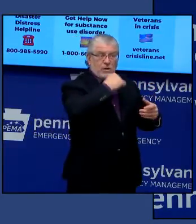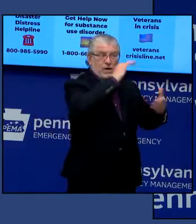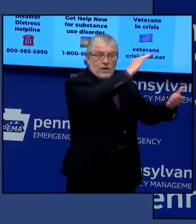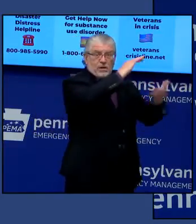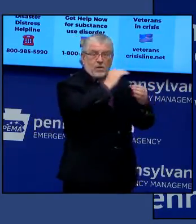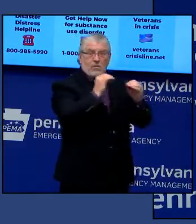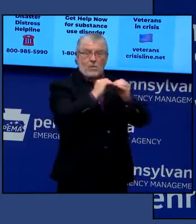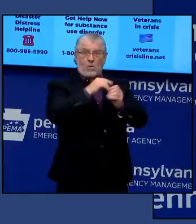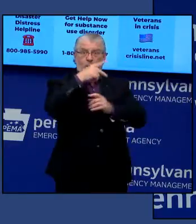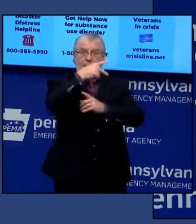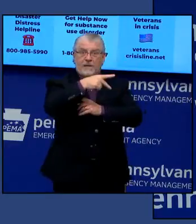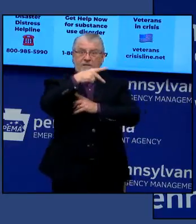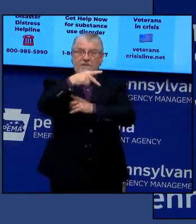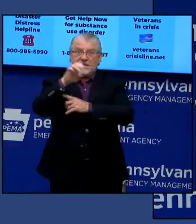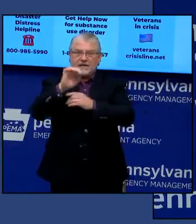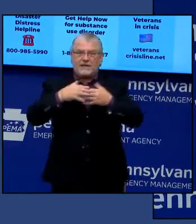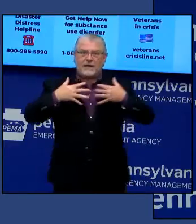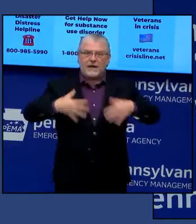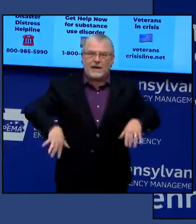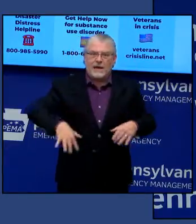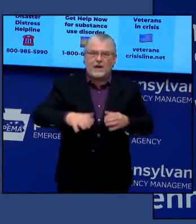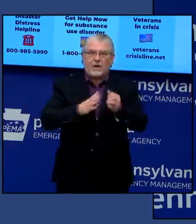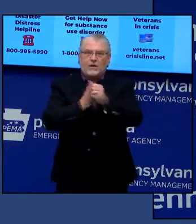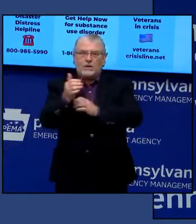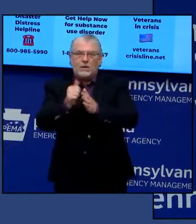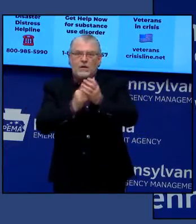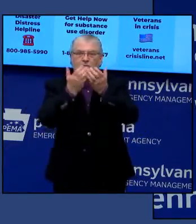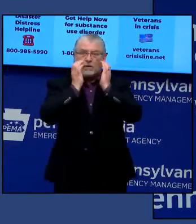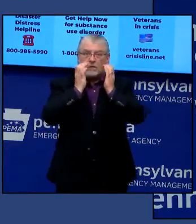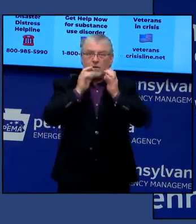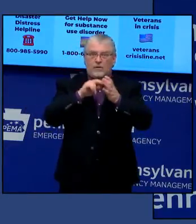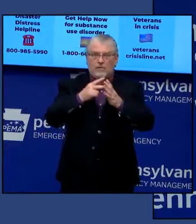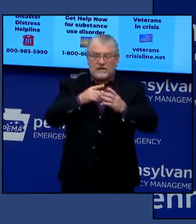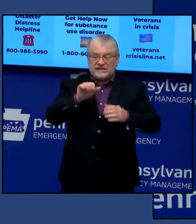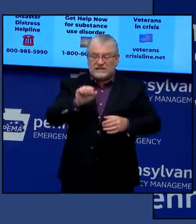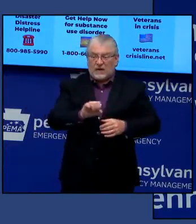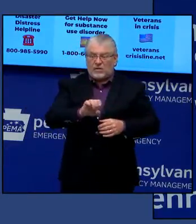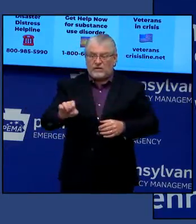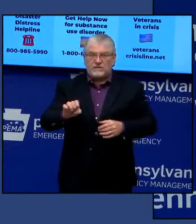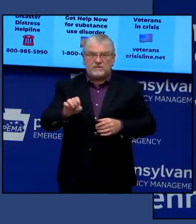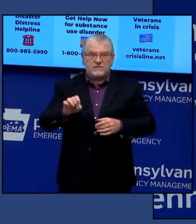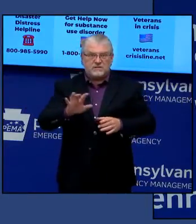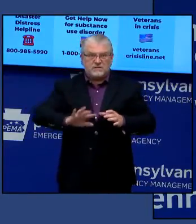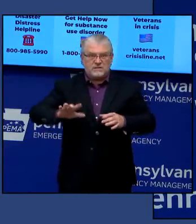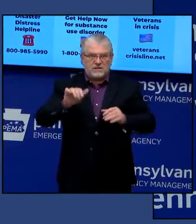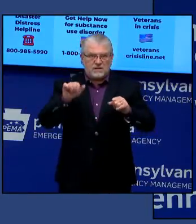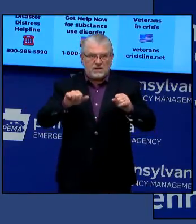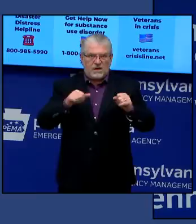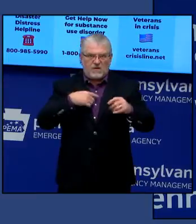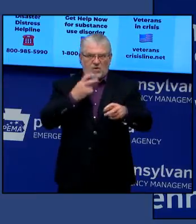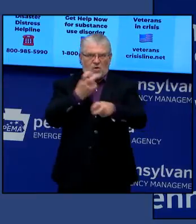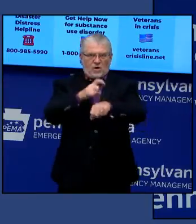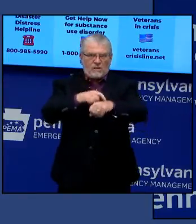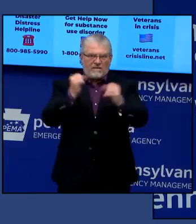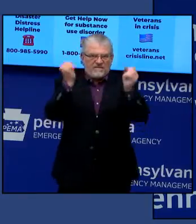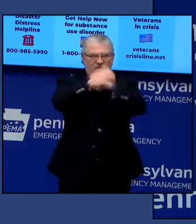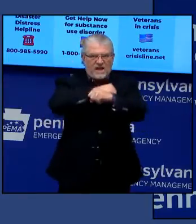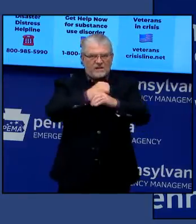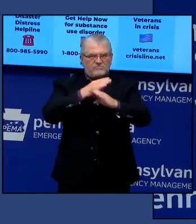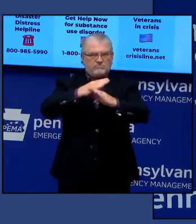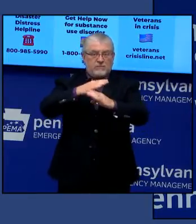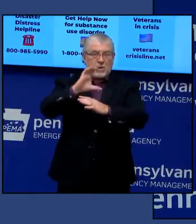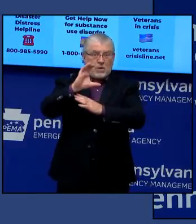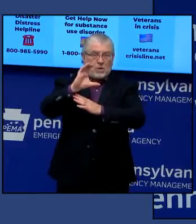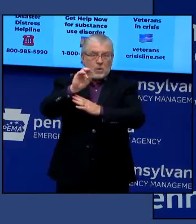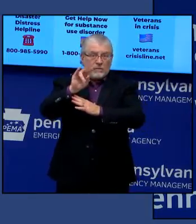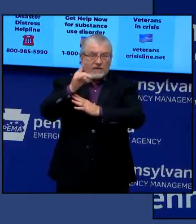I do not think it'll impact it. Again, I just went through some of the various ways. We will make sure that hospitals in the southeast or anywhere that